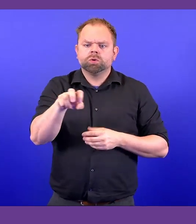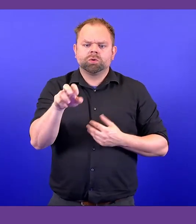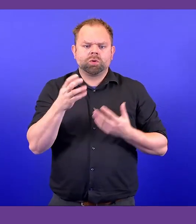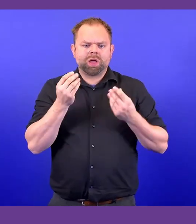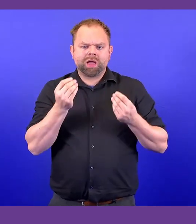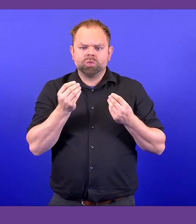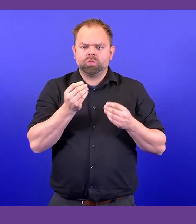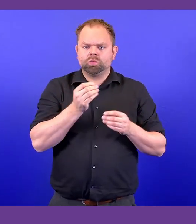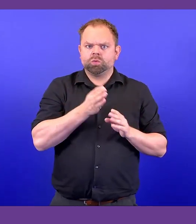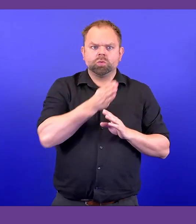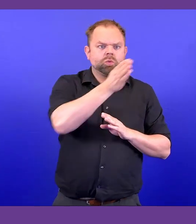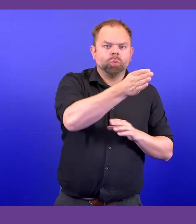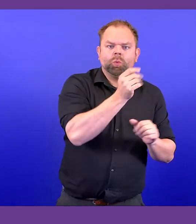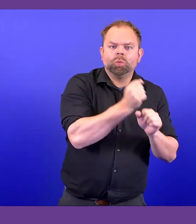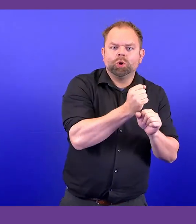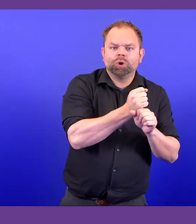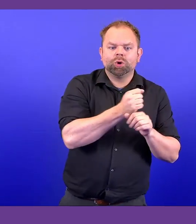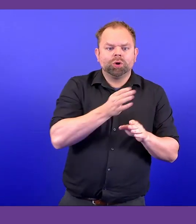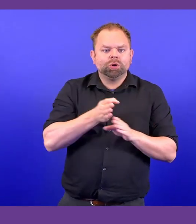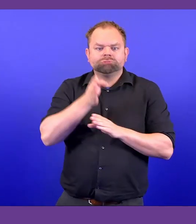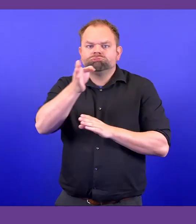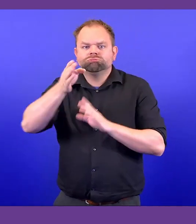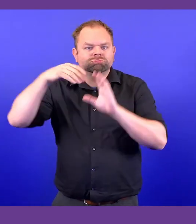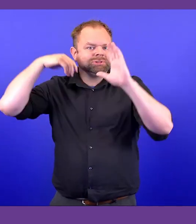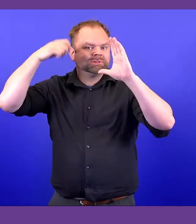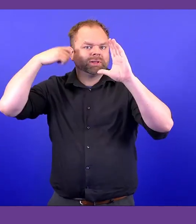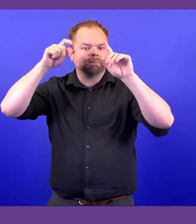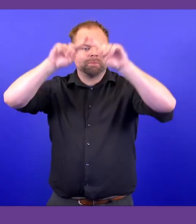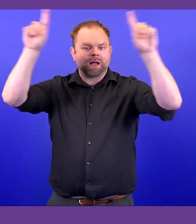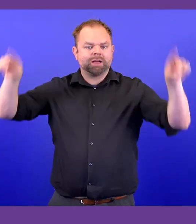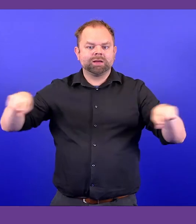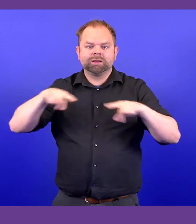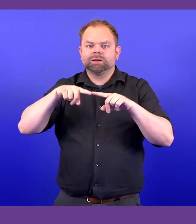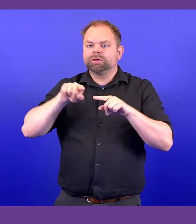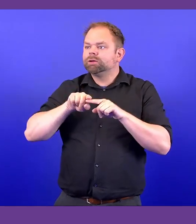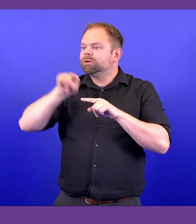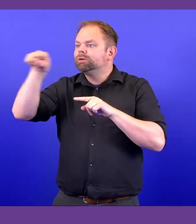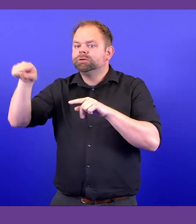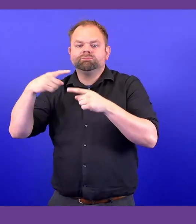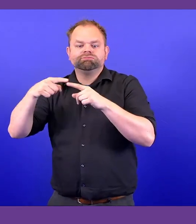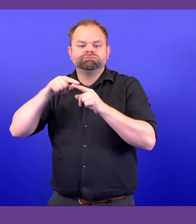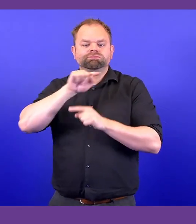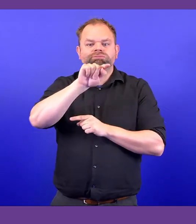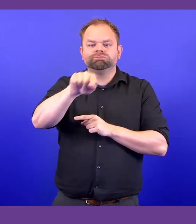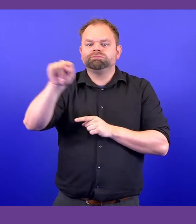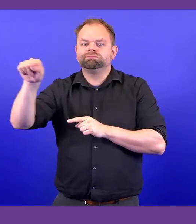But sometimes people need a bit of help to know where to go.